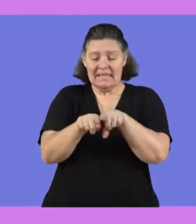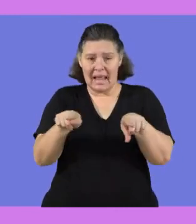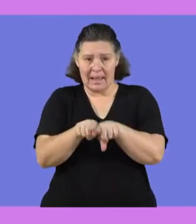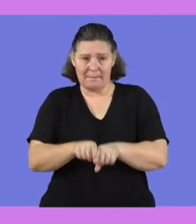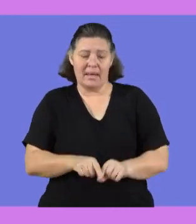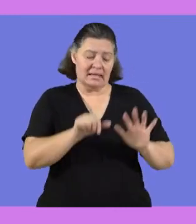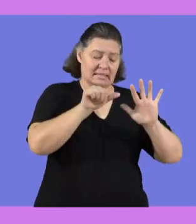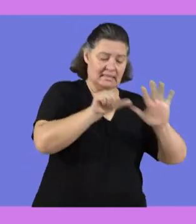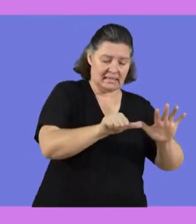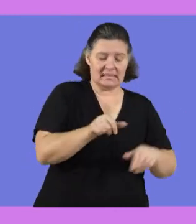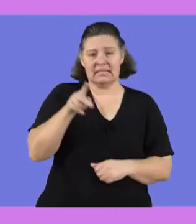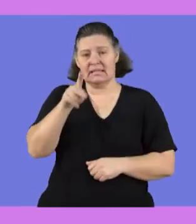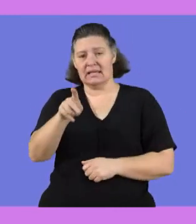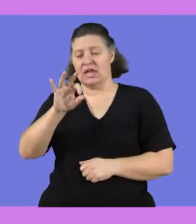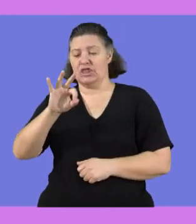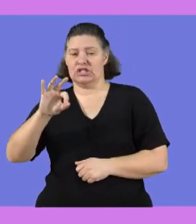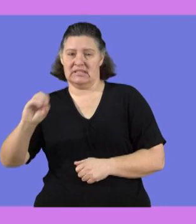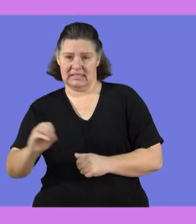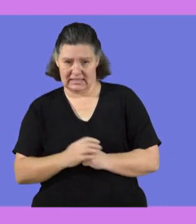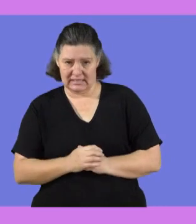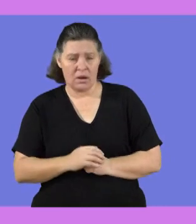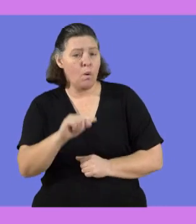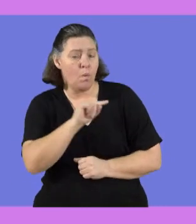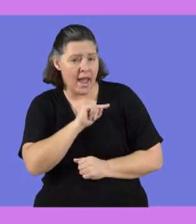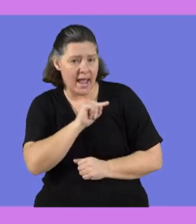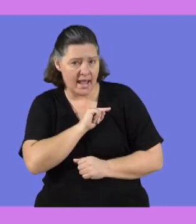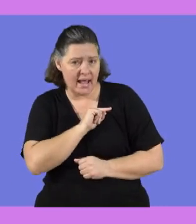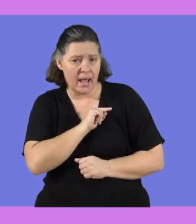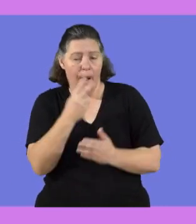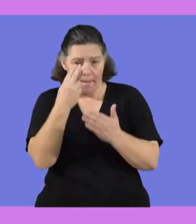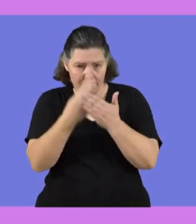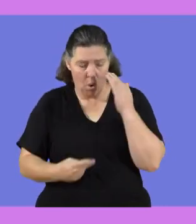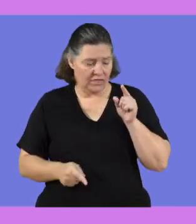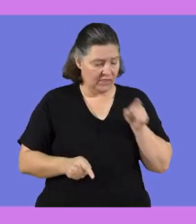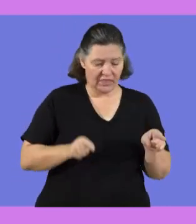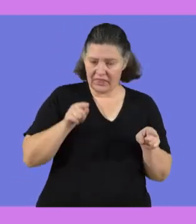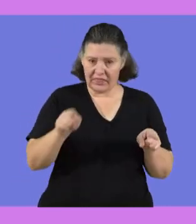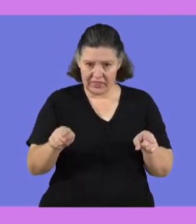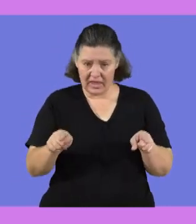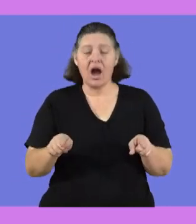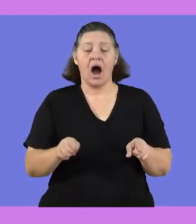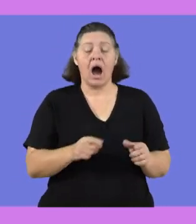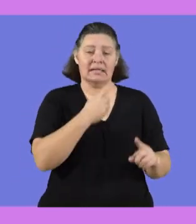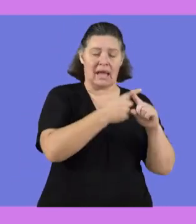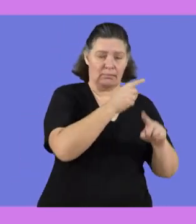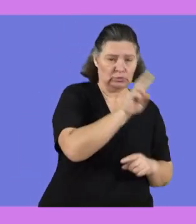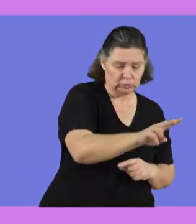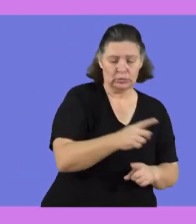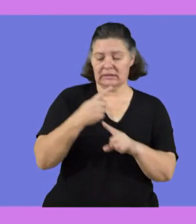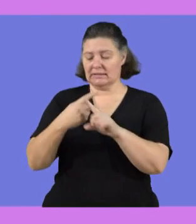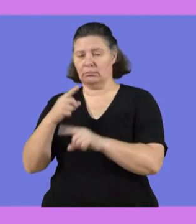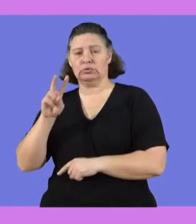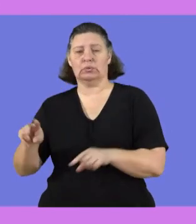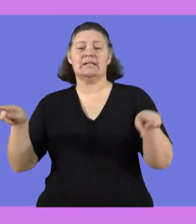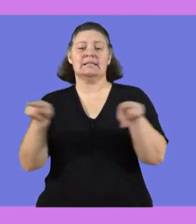3:15 is equivalent to 6:30 because both parts have been multiplied